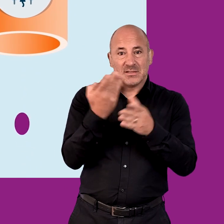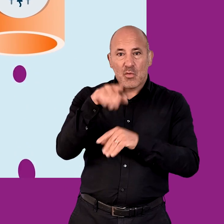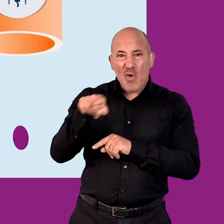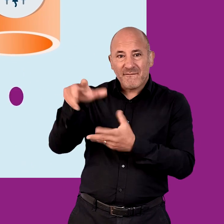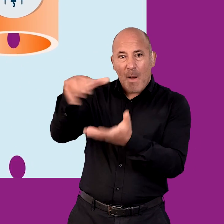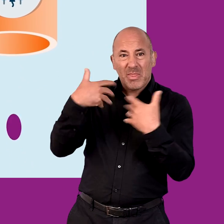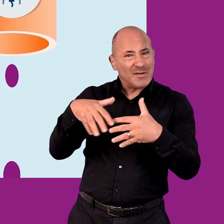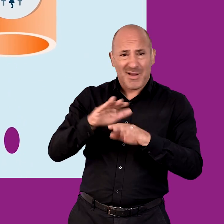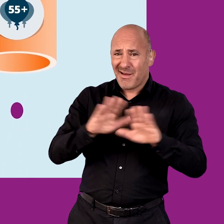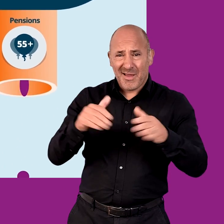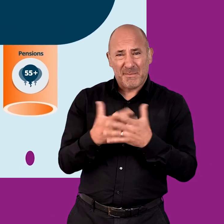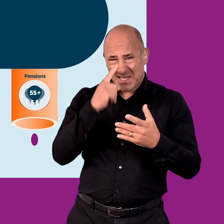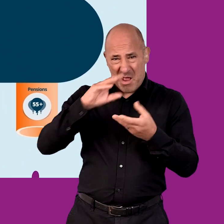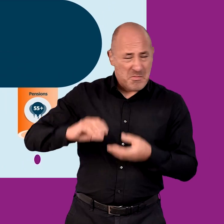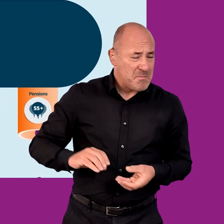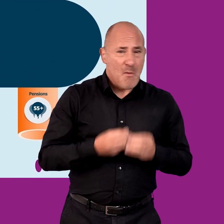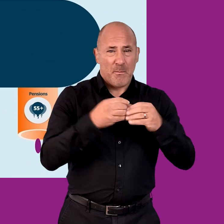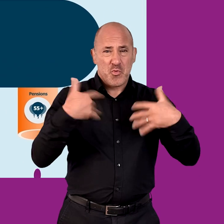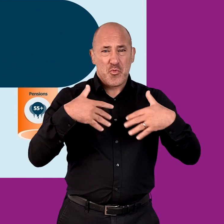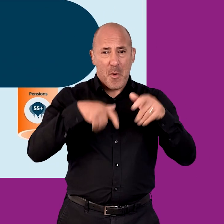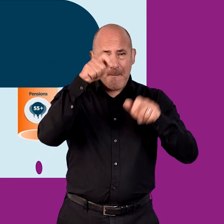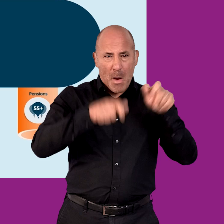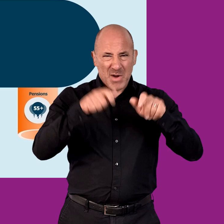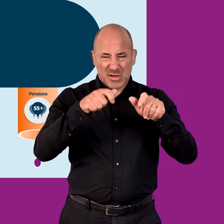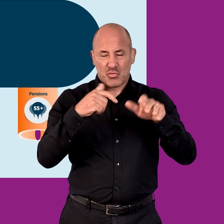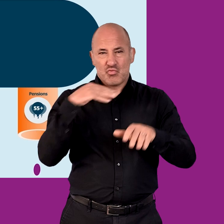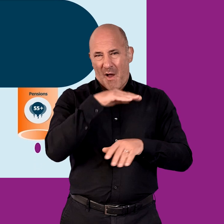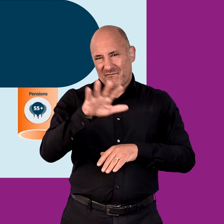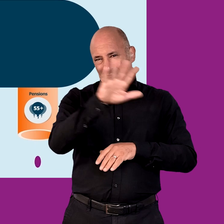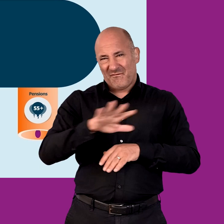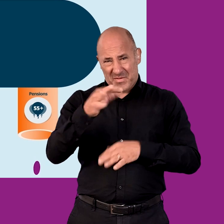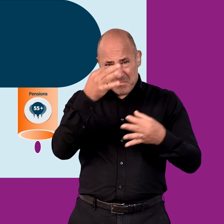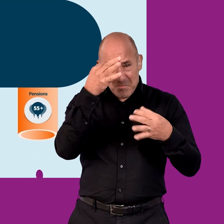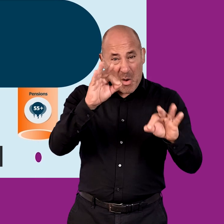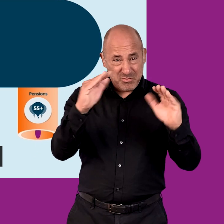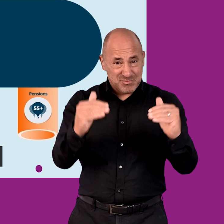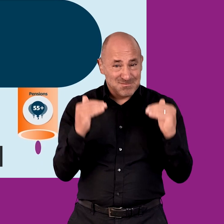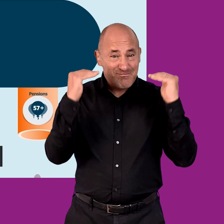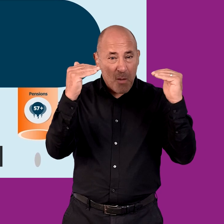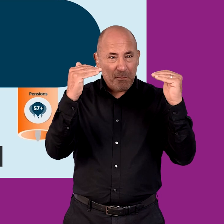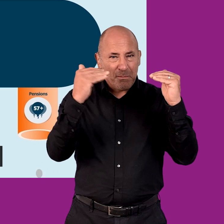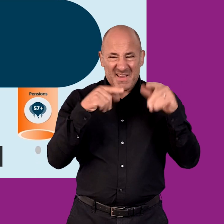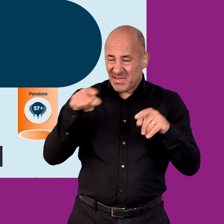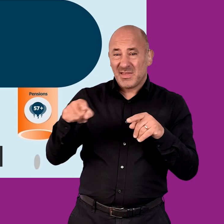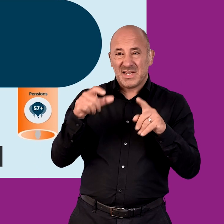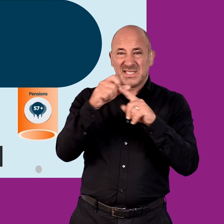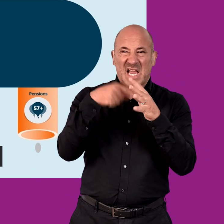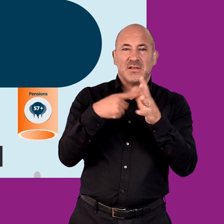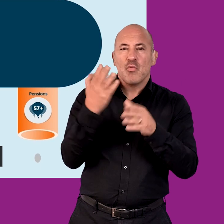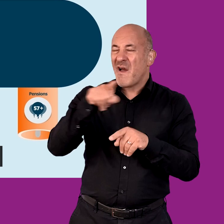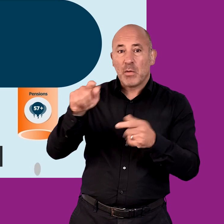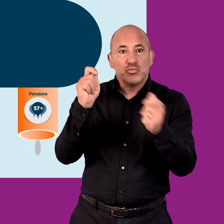on a single data source, it can produce high-quality population estimates on time, even when a data